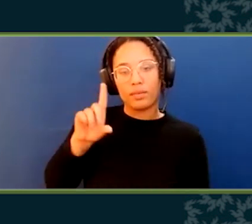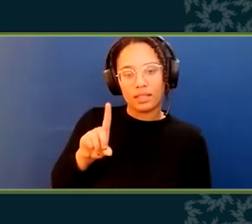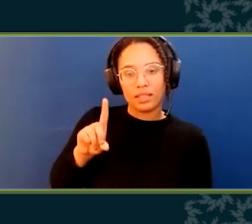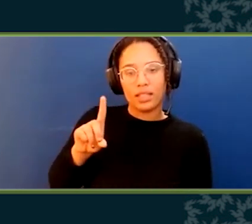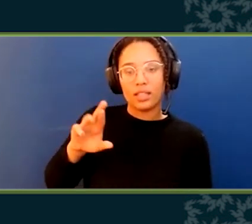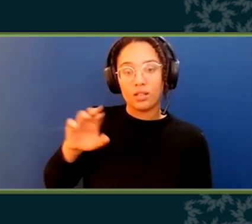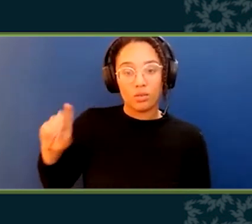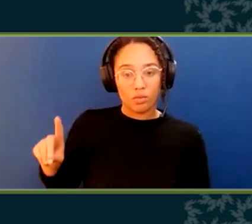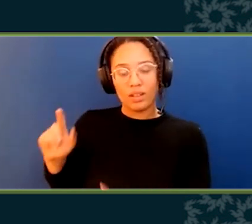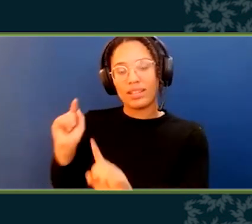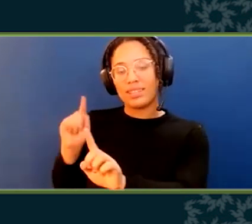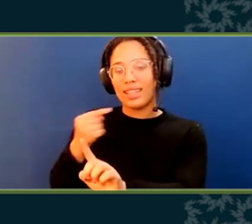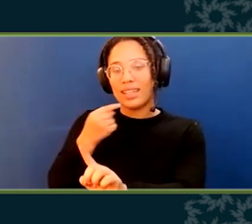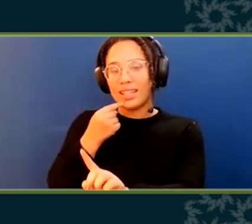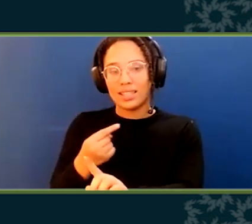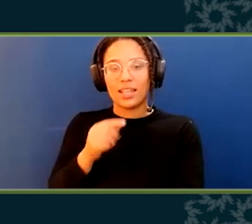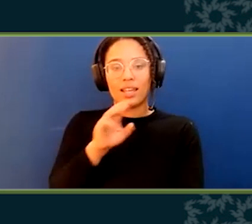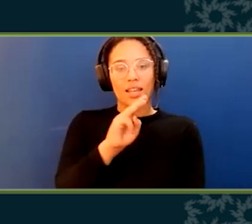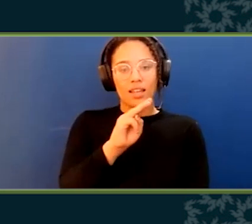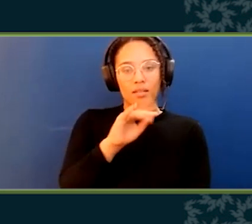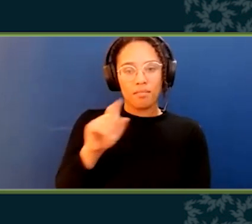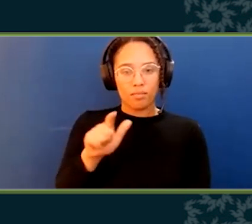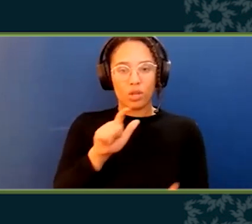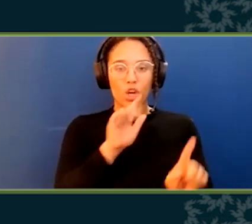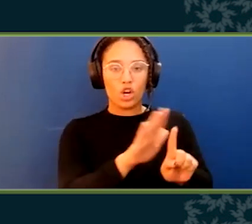book changed their entire strategy. And I